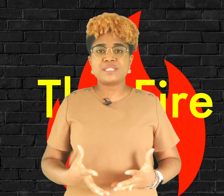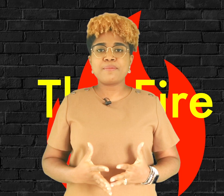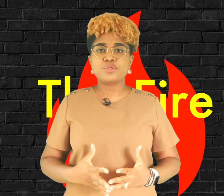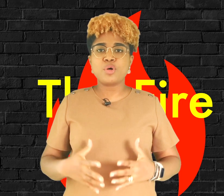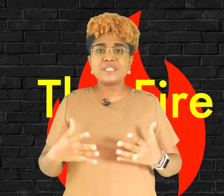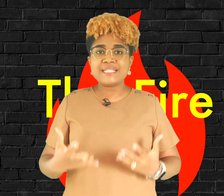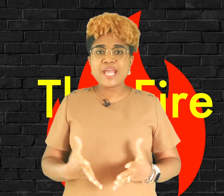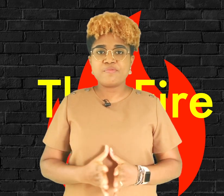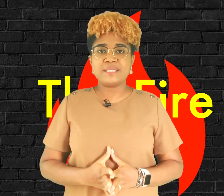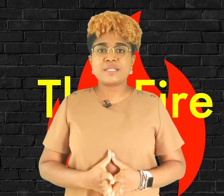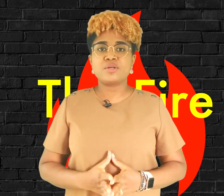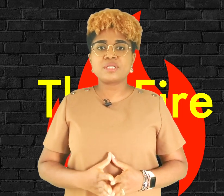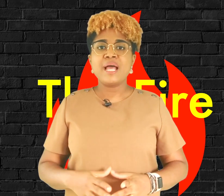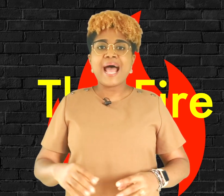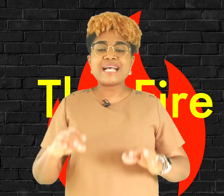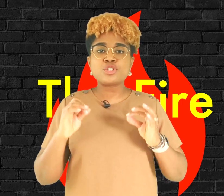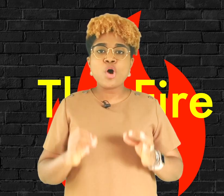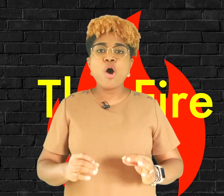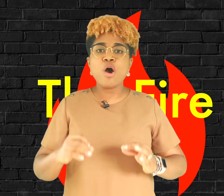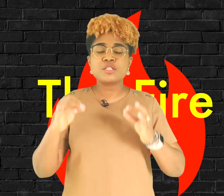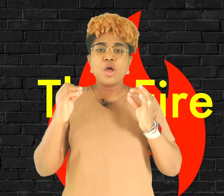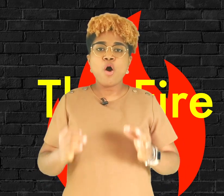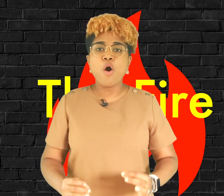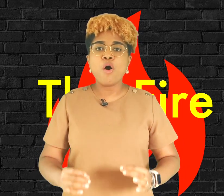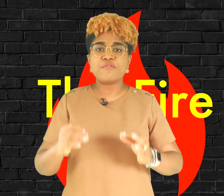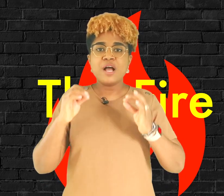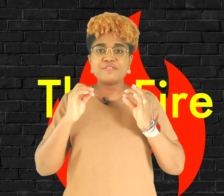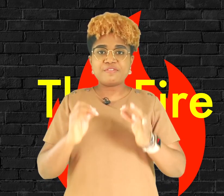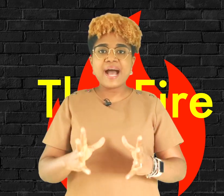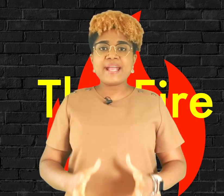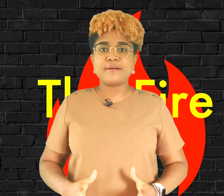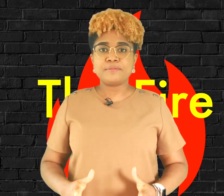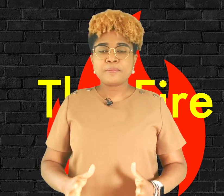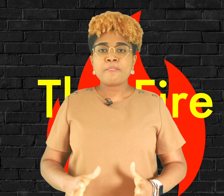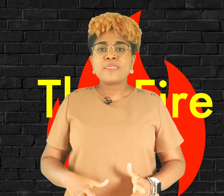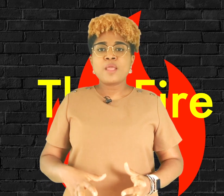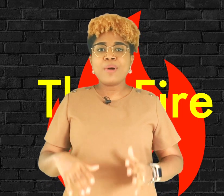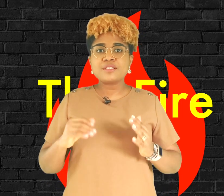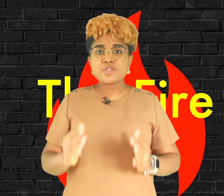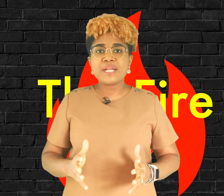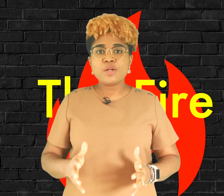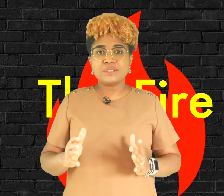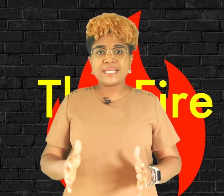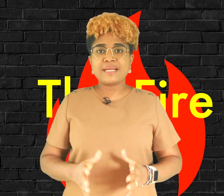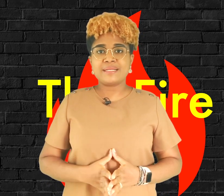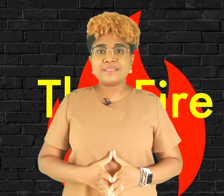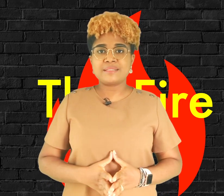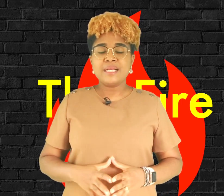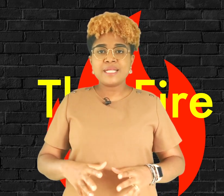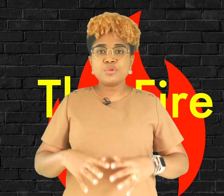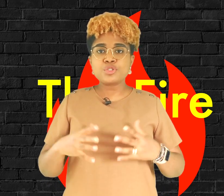comes to the disciples on the day of Pentecost as tongues of fire. While studying or